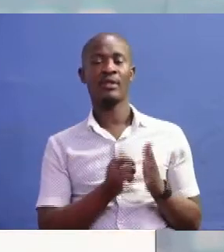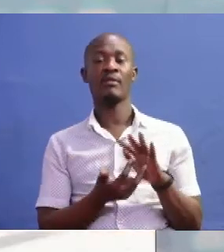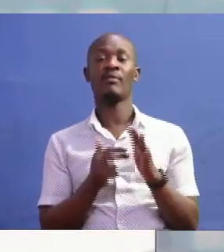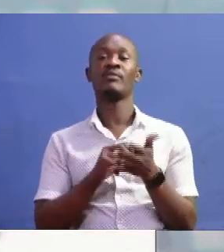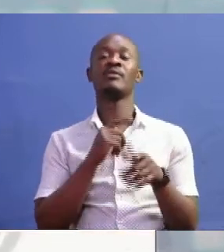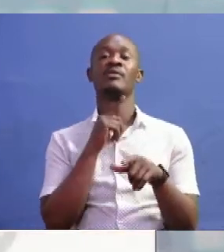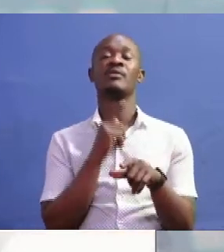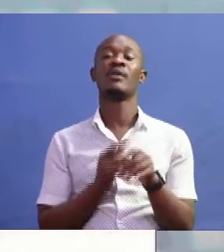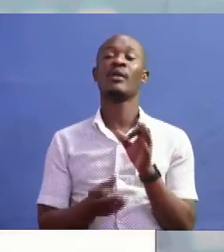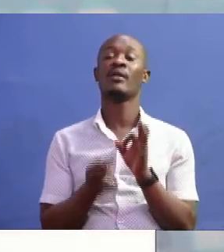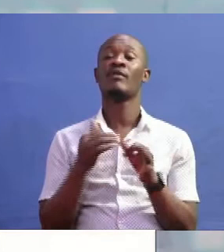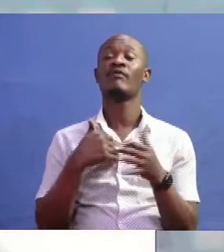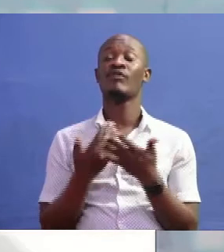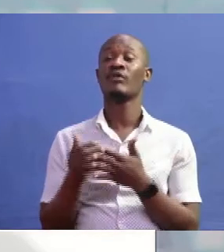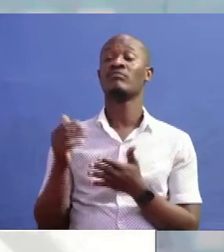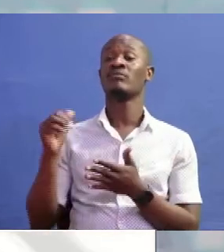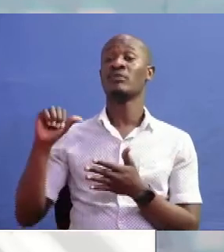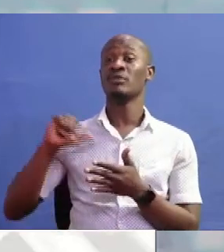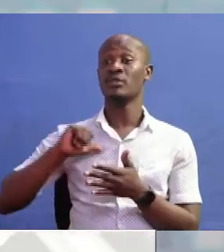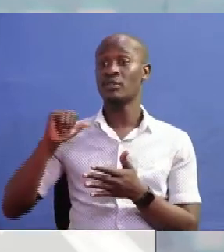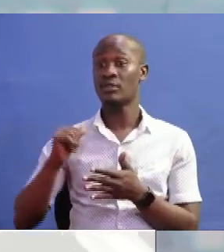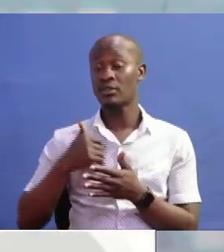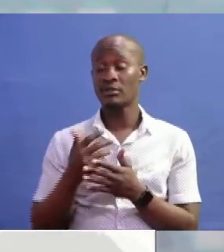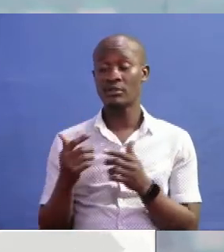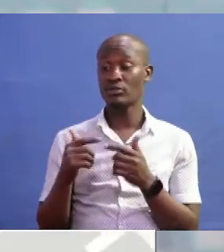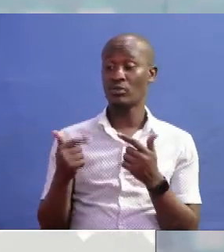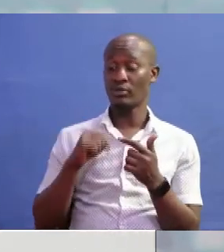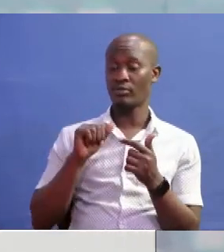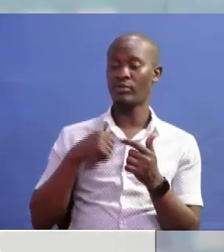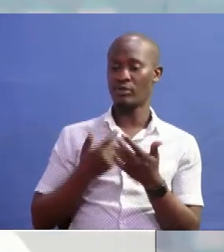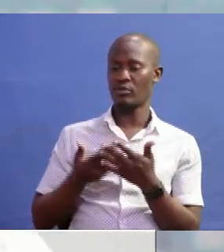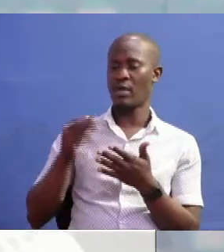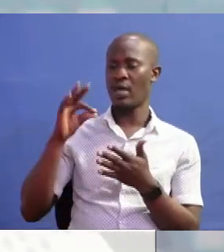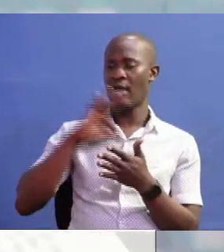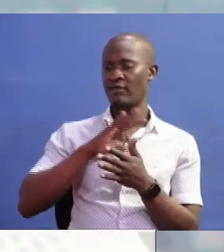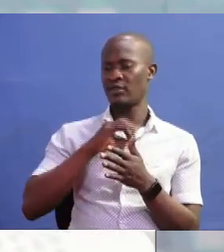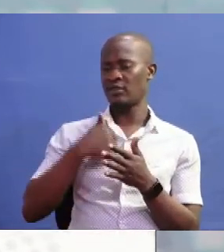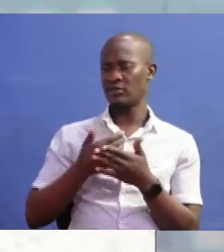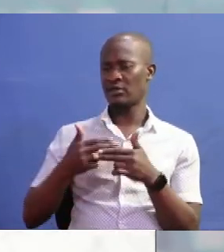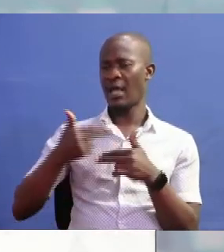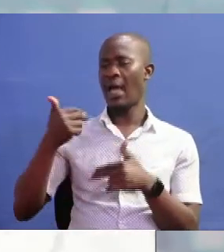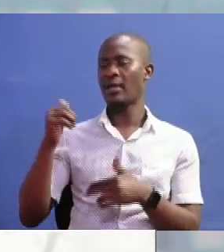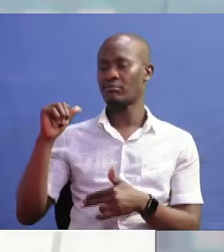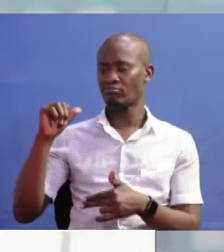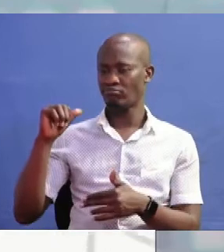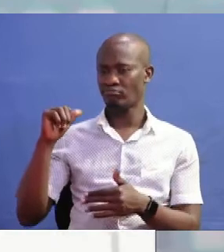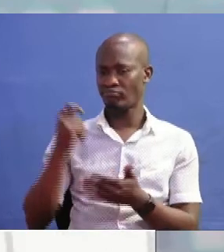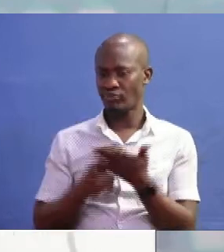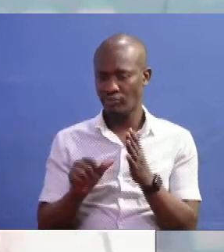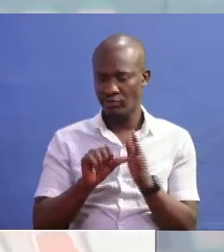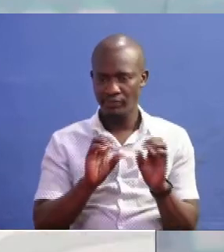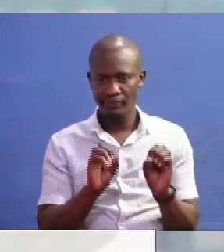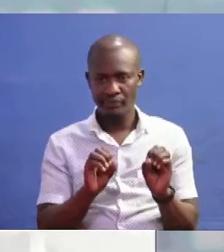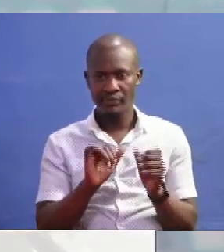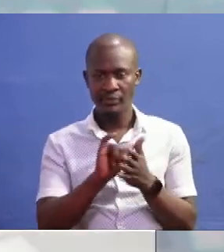you are risk averse, that means you cannot invest in highly risk investments. If you are risk tolerant,